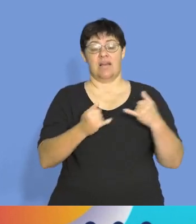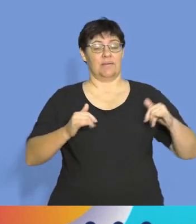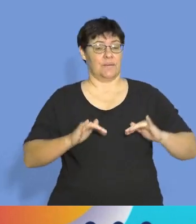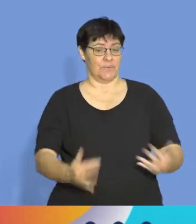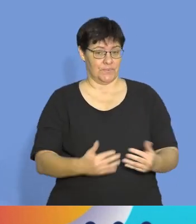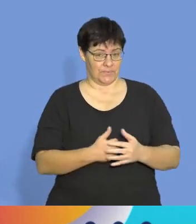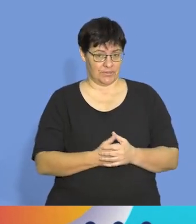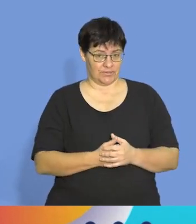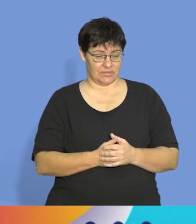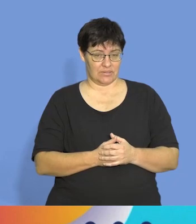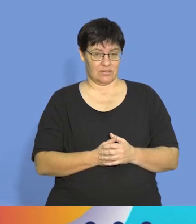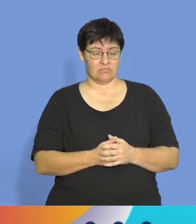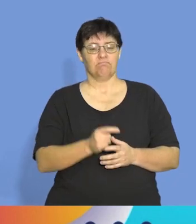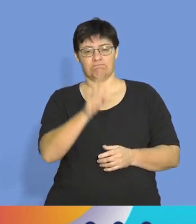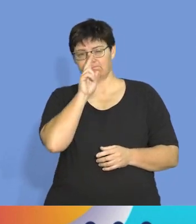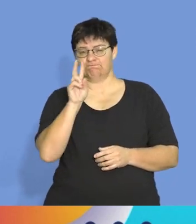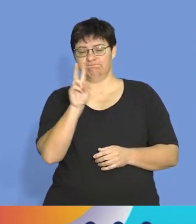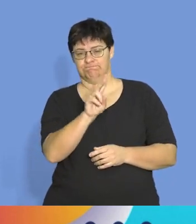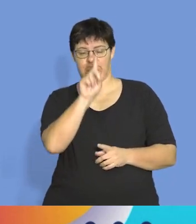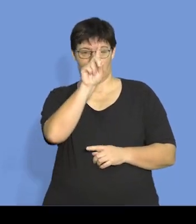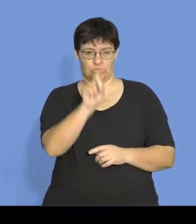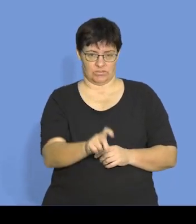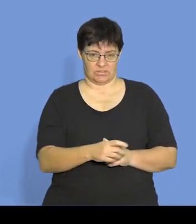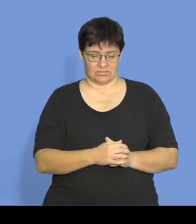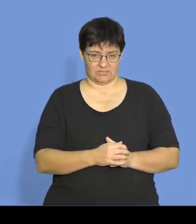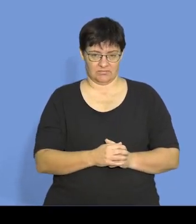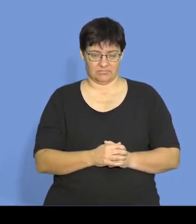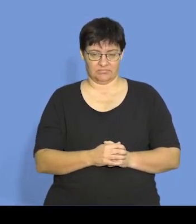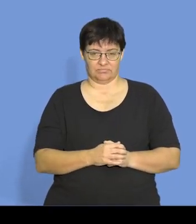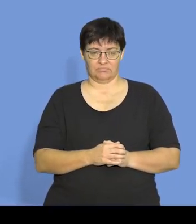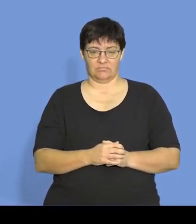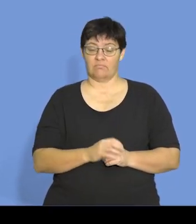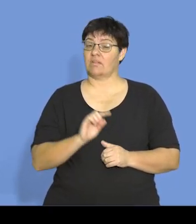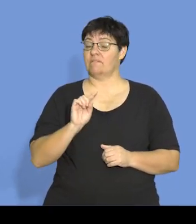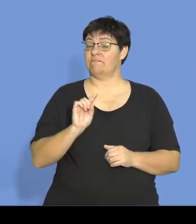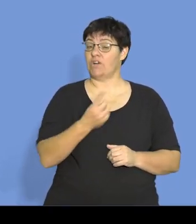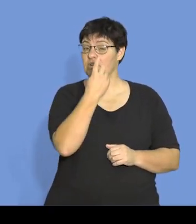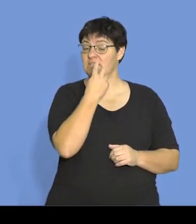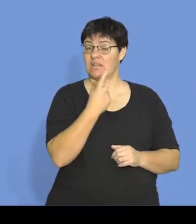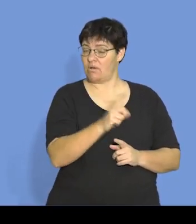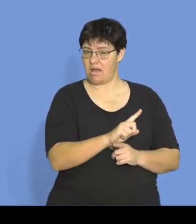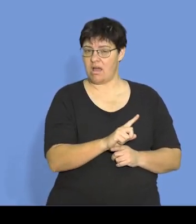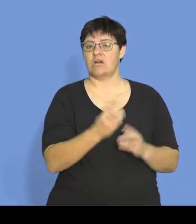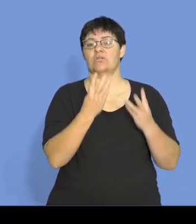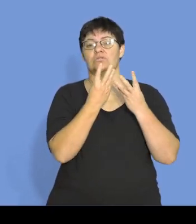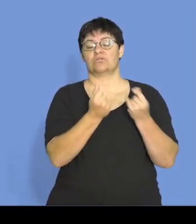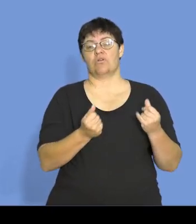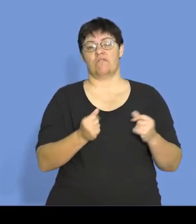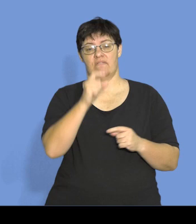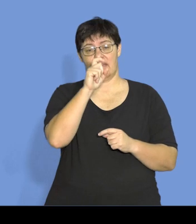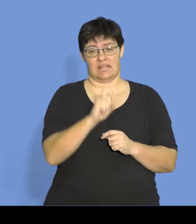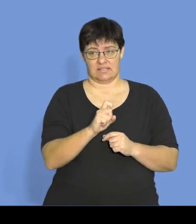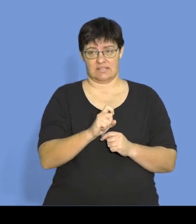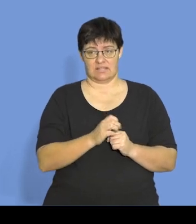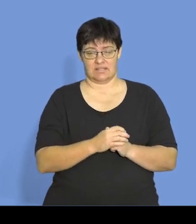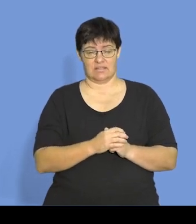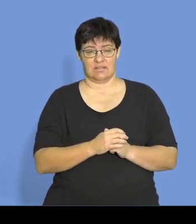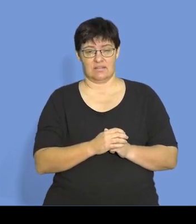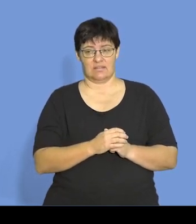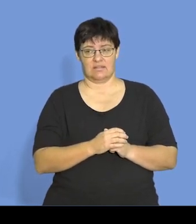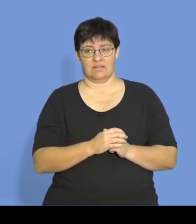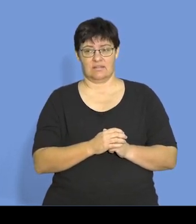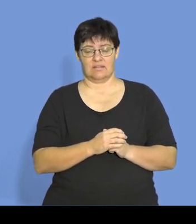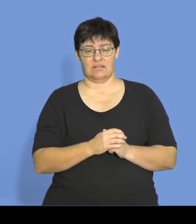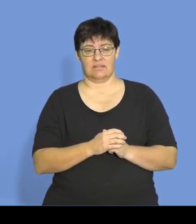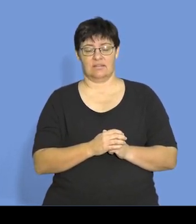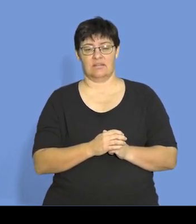at the end. So let's have a look at these questions. The very first one says solve for x. So at all times, by the way, they will say to you